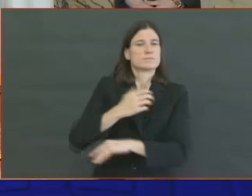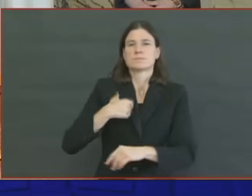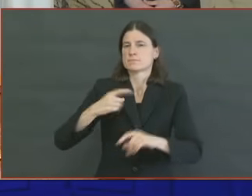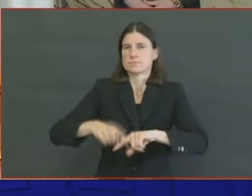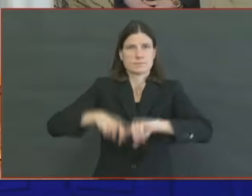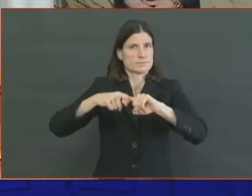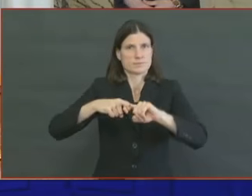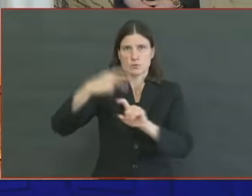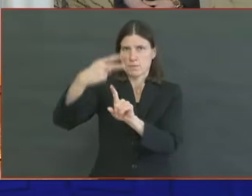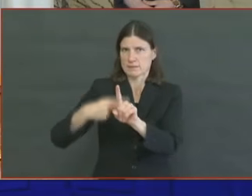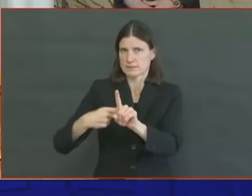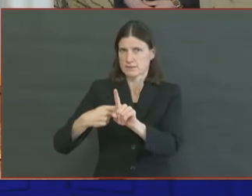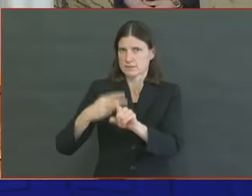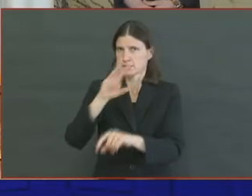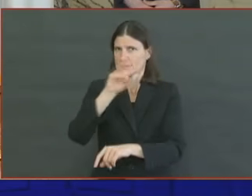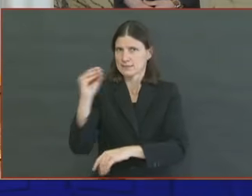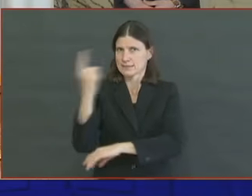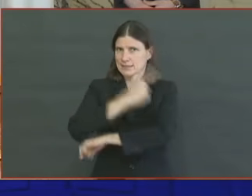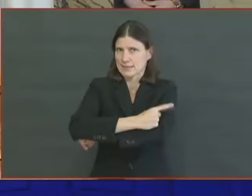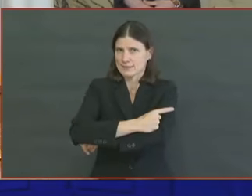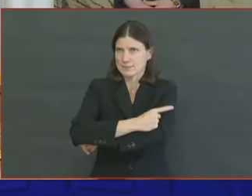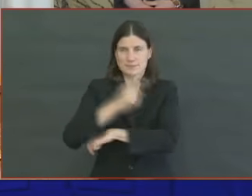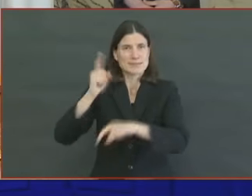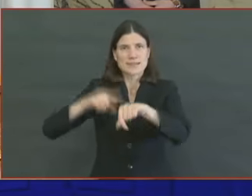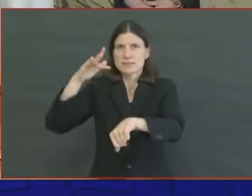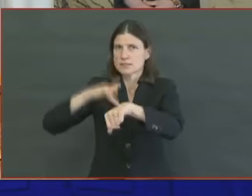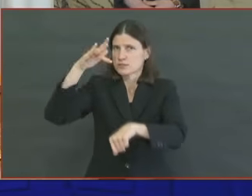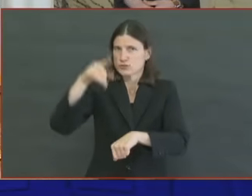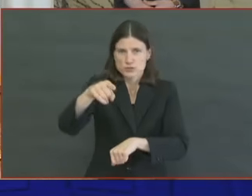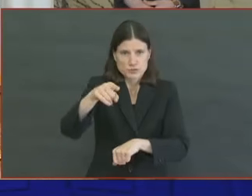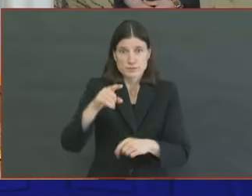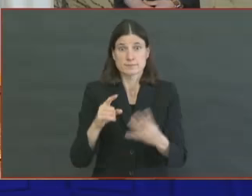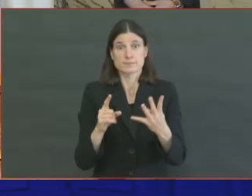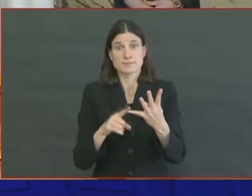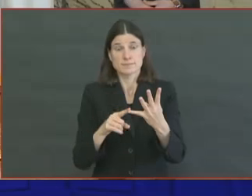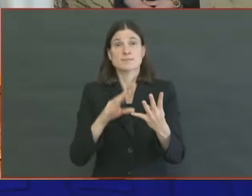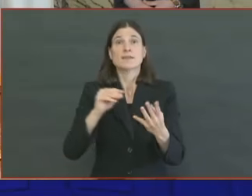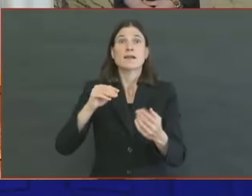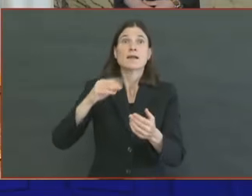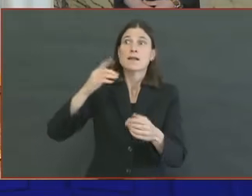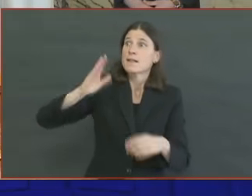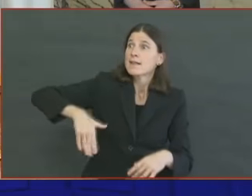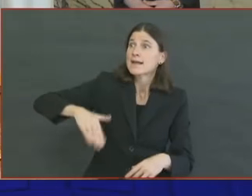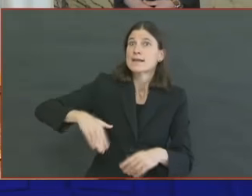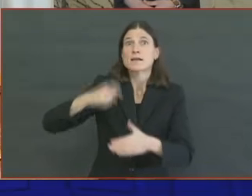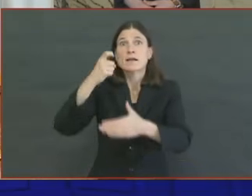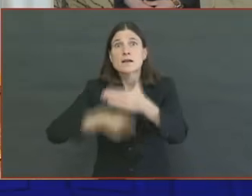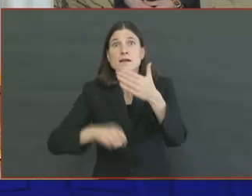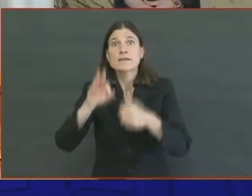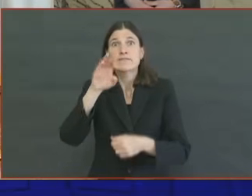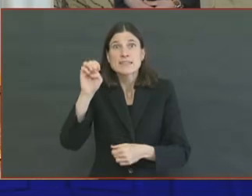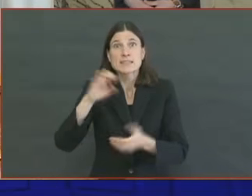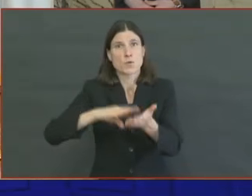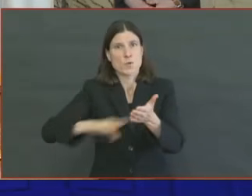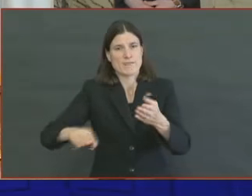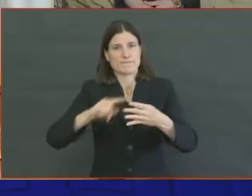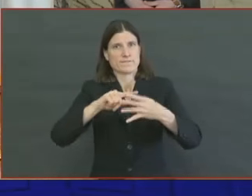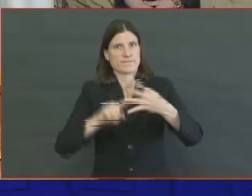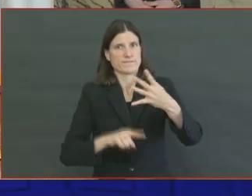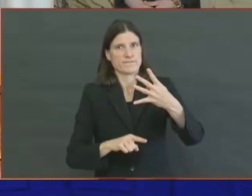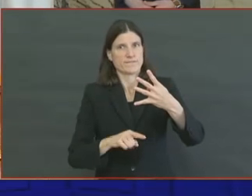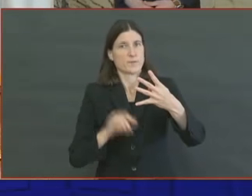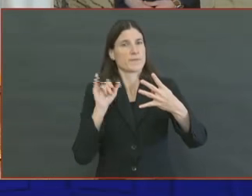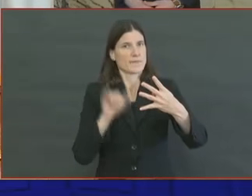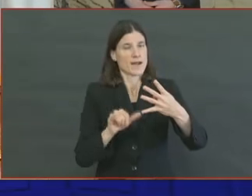right thing for the right reasons in the middle of a crisis, and you are saving so many Rhode Islanders